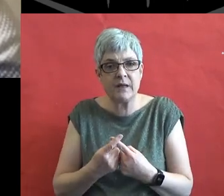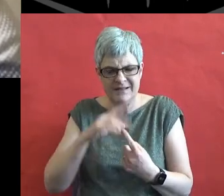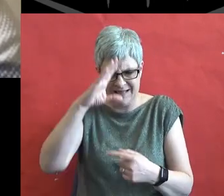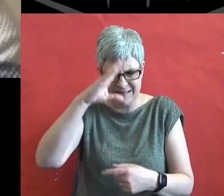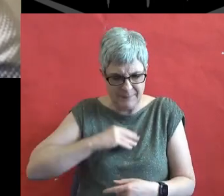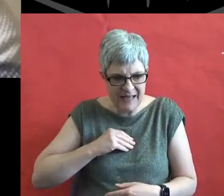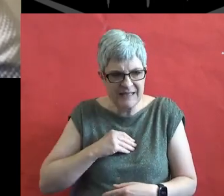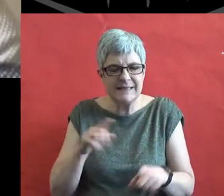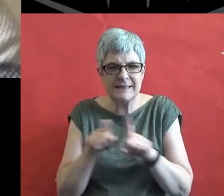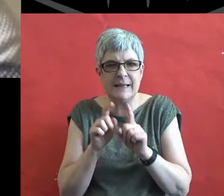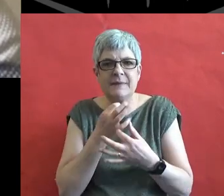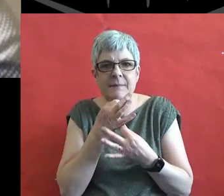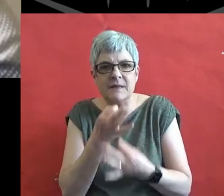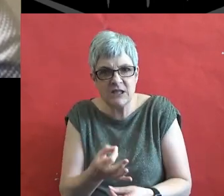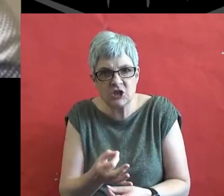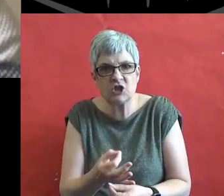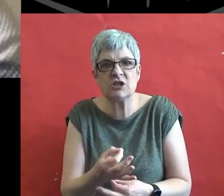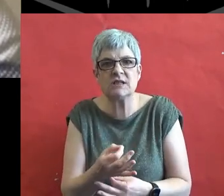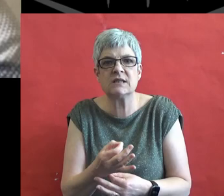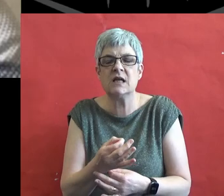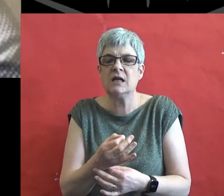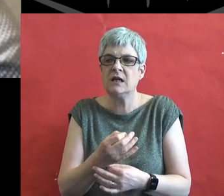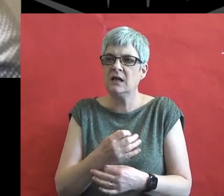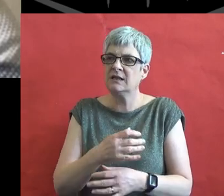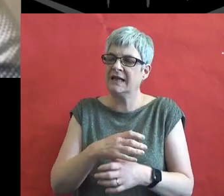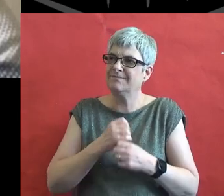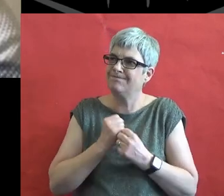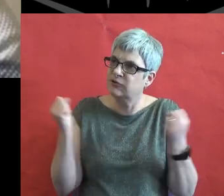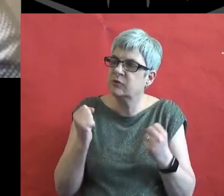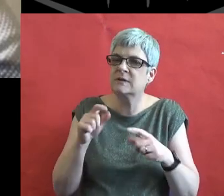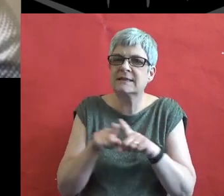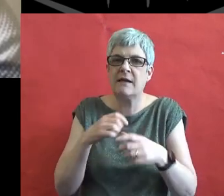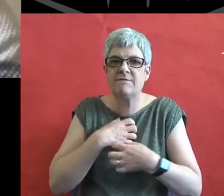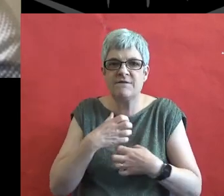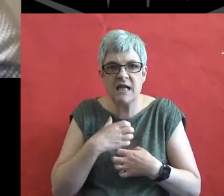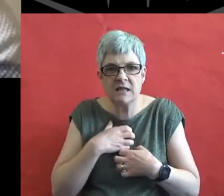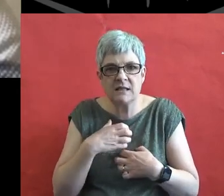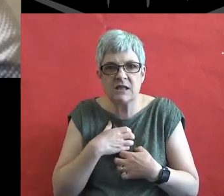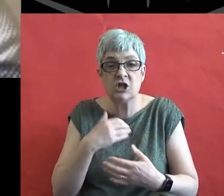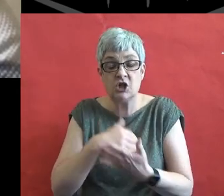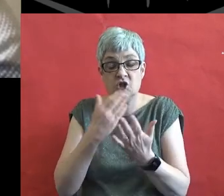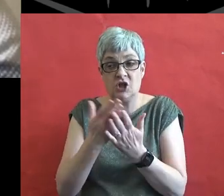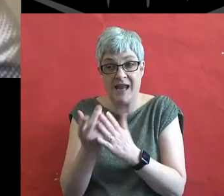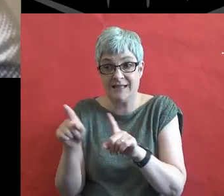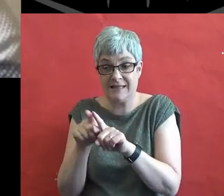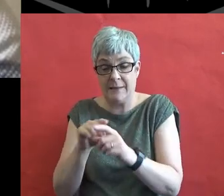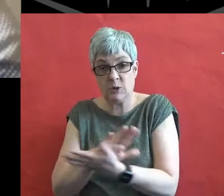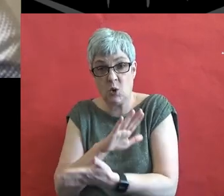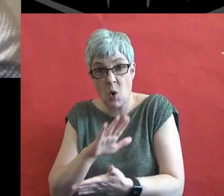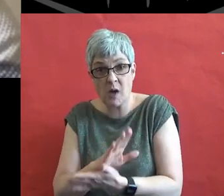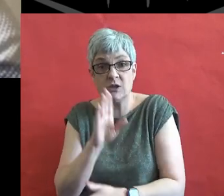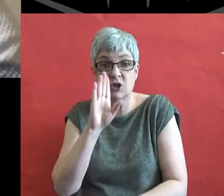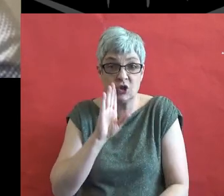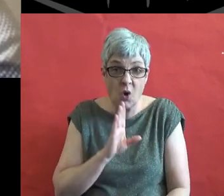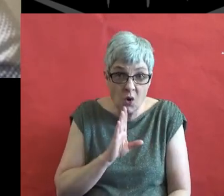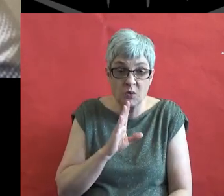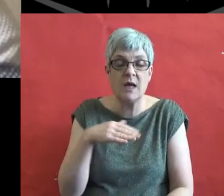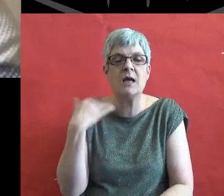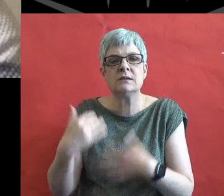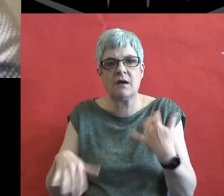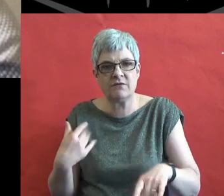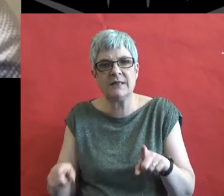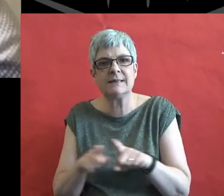experiencing the same temptations, torn by the same fears, sharing the same joys and sorrows, suffering the same